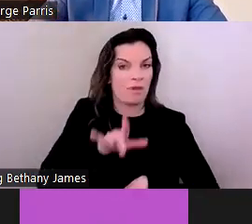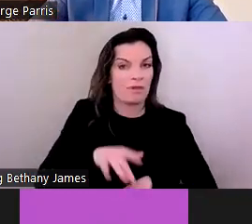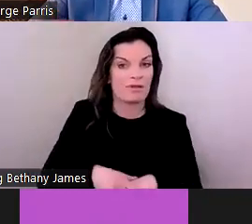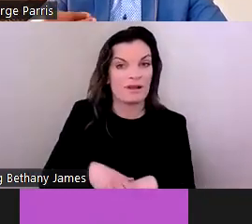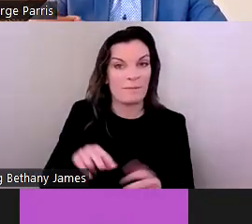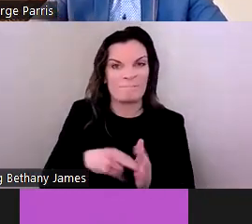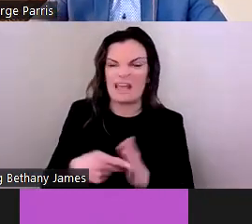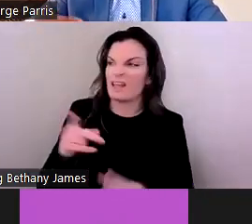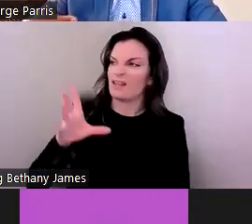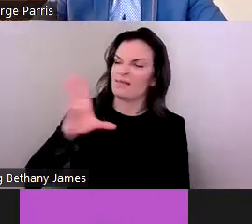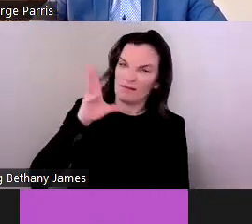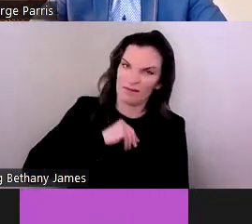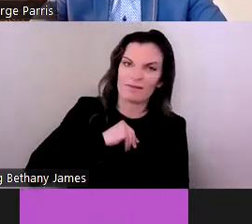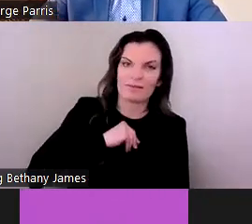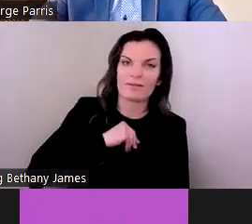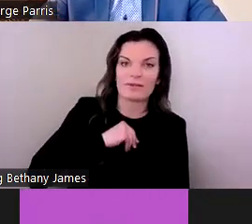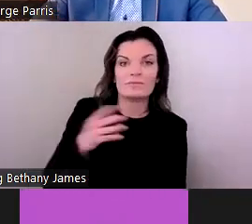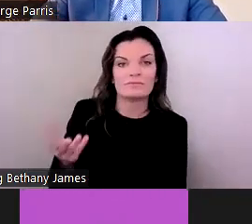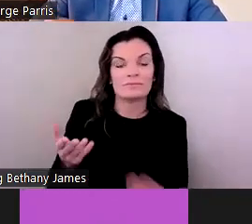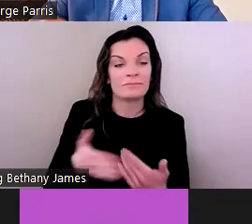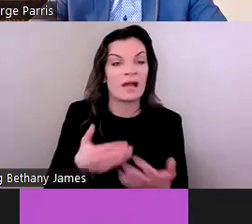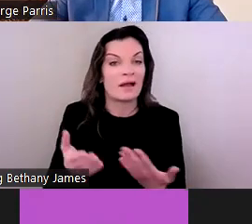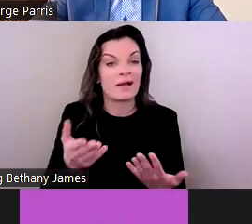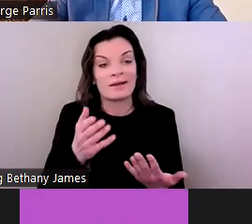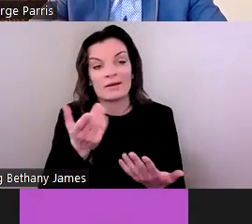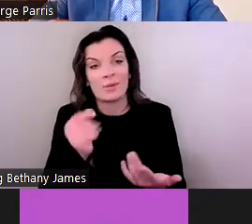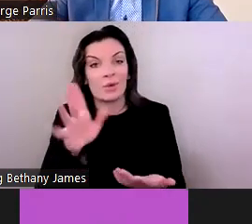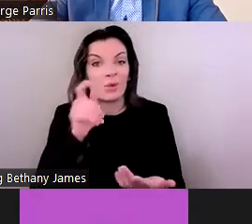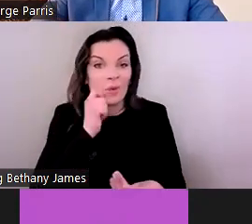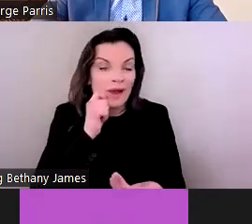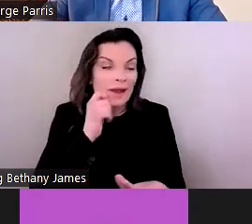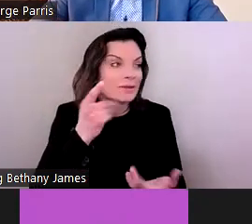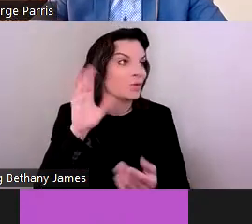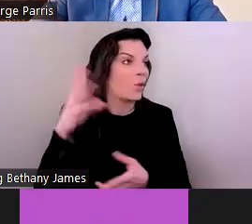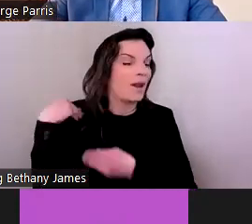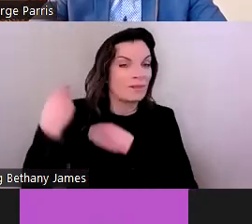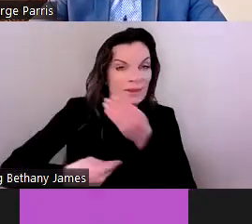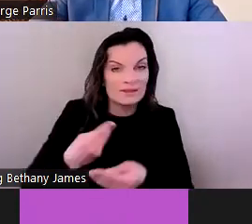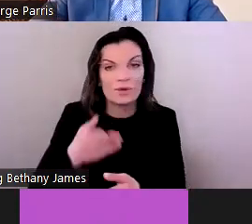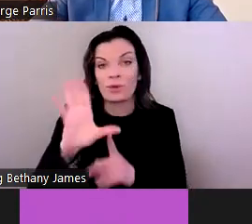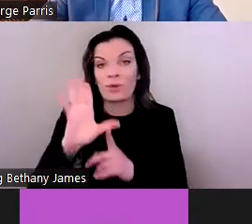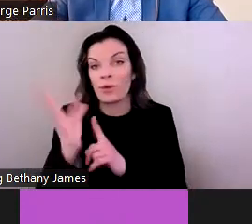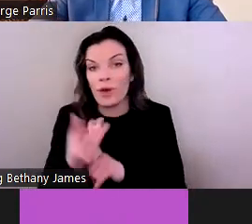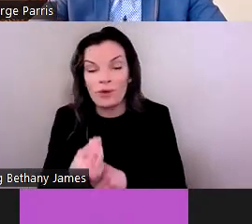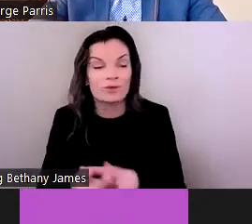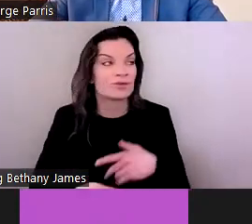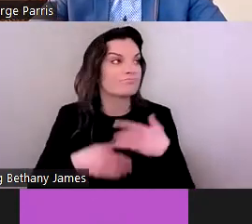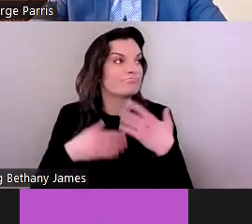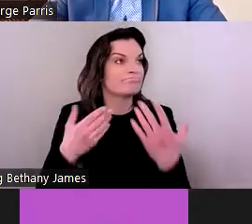when people, regardless of race, regardless of ethnicity, regardless of culture,